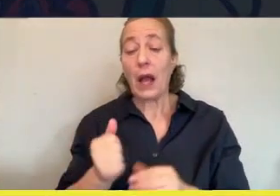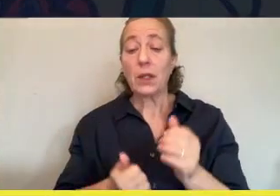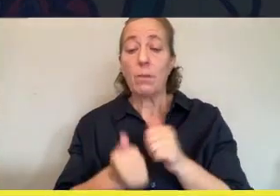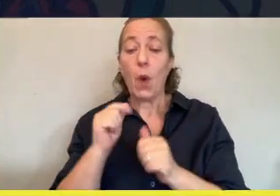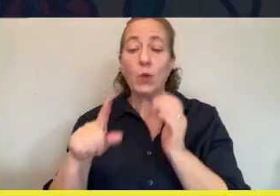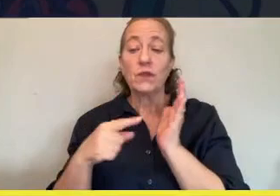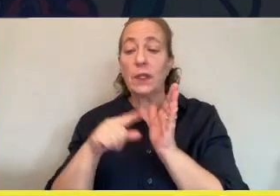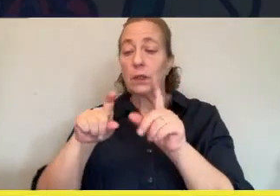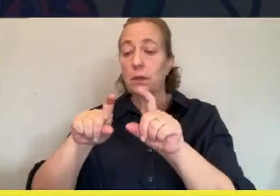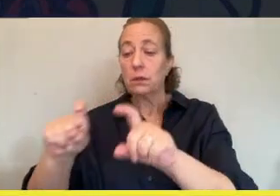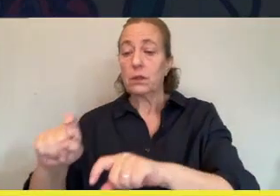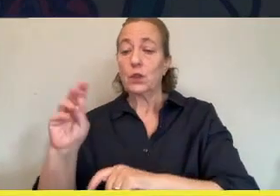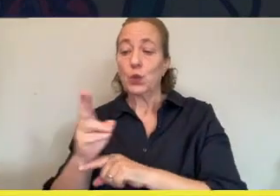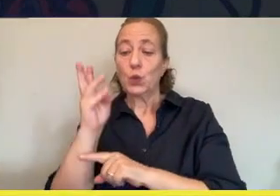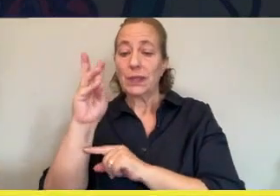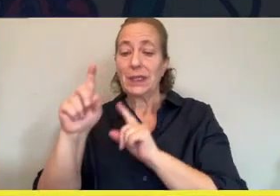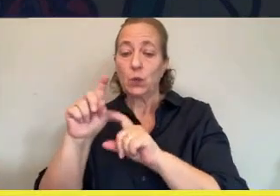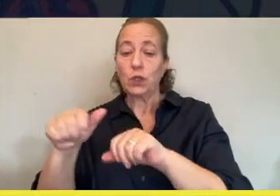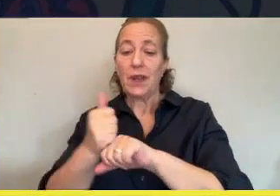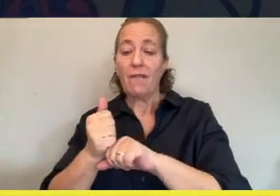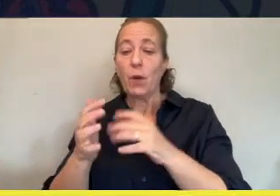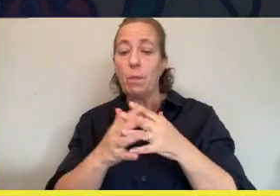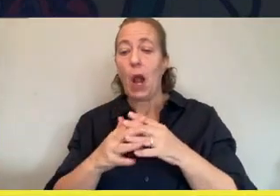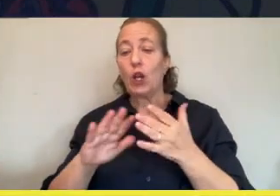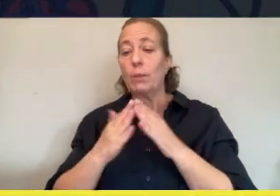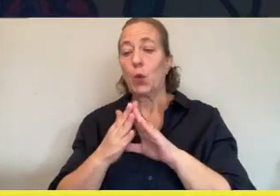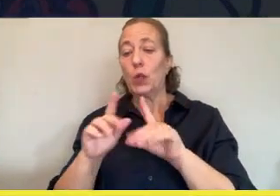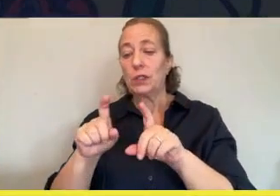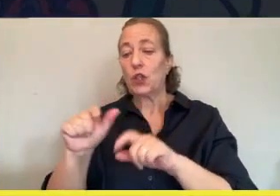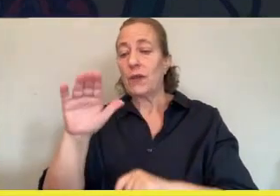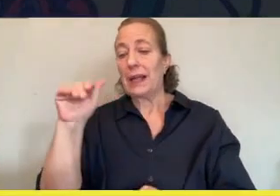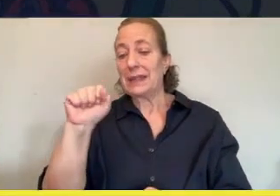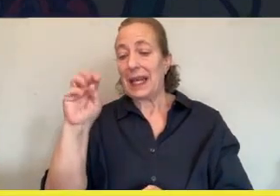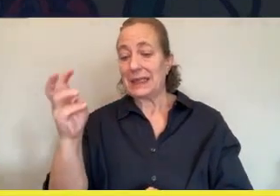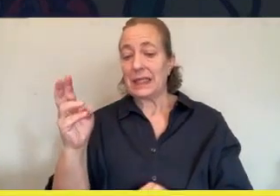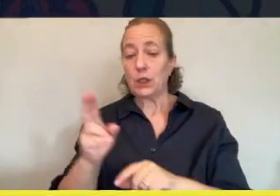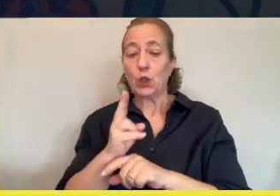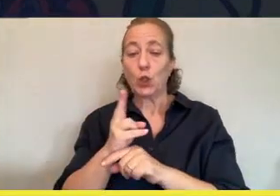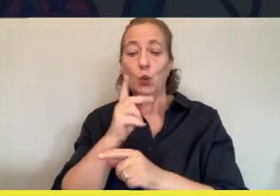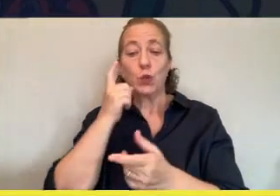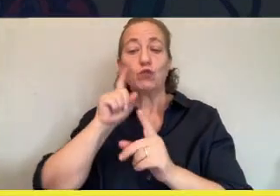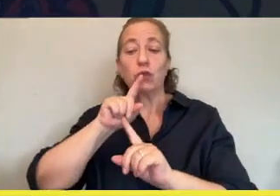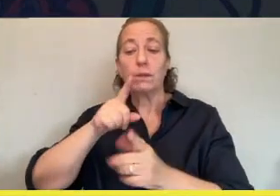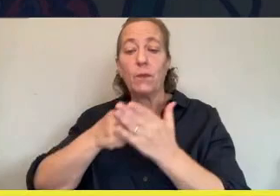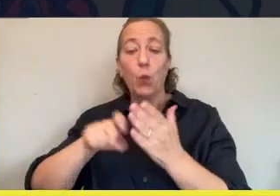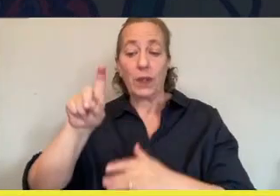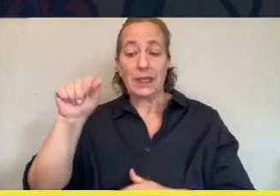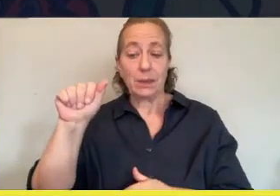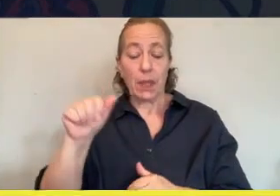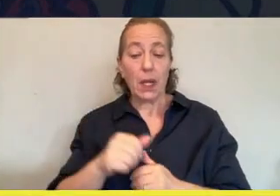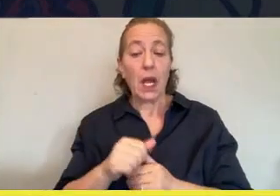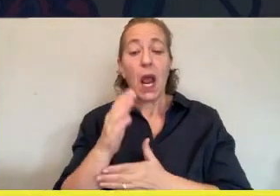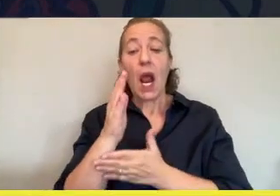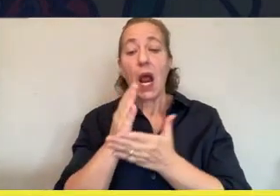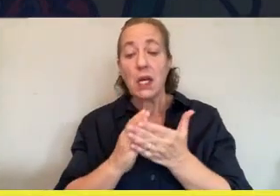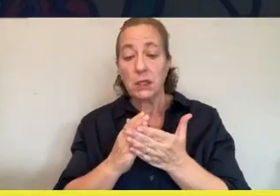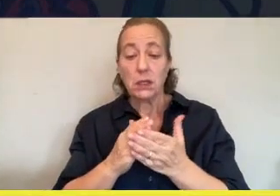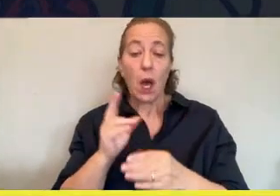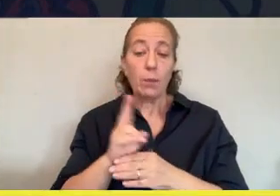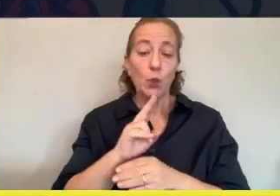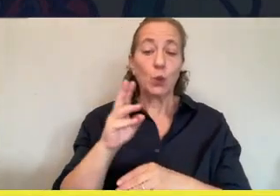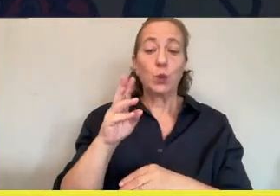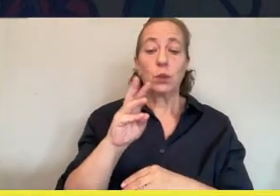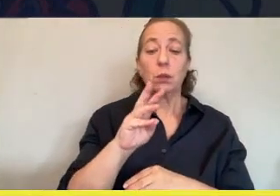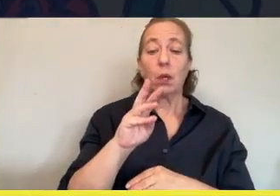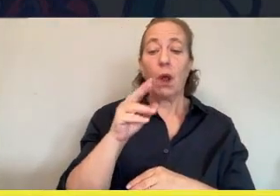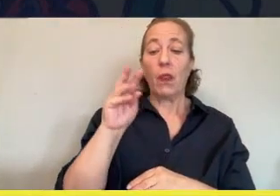from the American Community Survey, or the ACS-6, to identify respondents with a disability. Some use the Washington Group Short Set, or